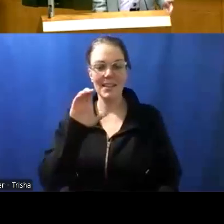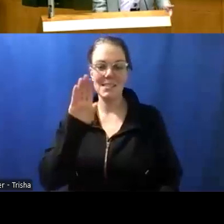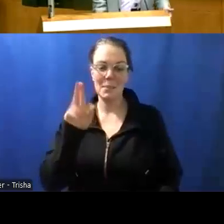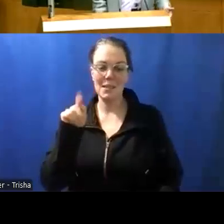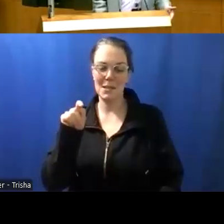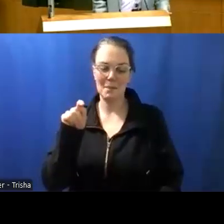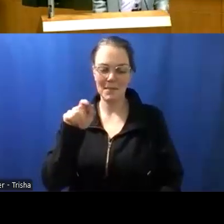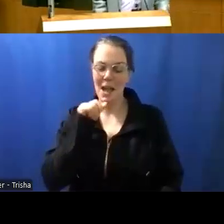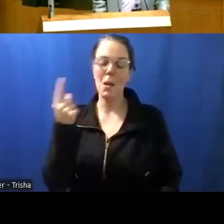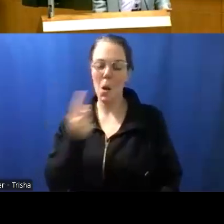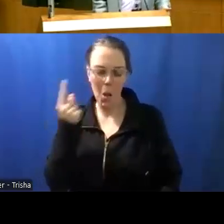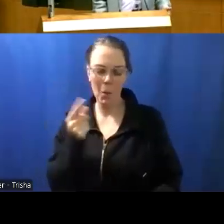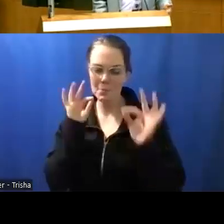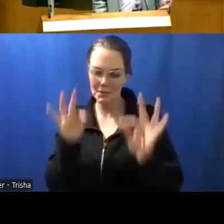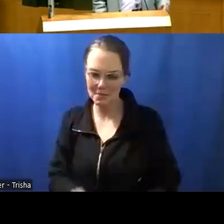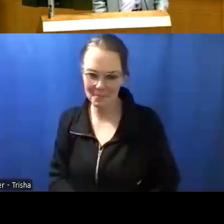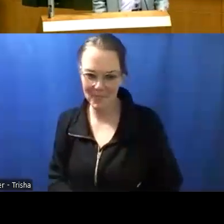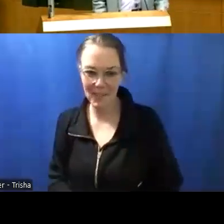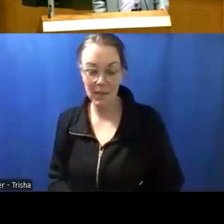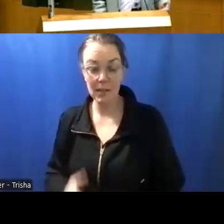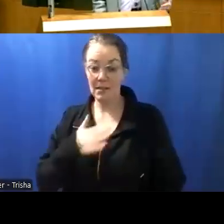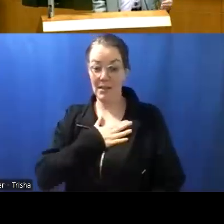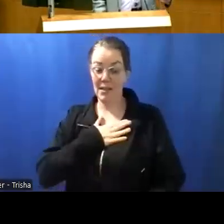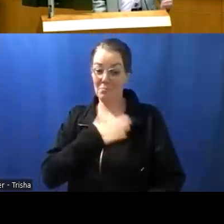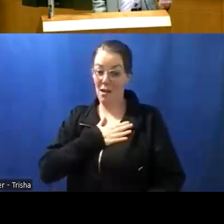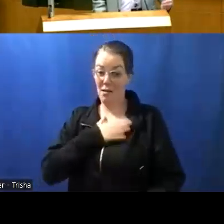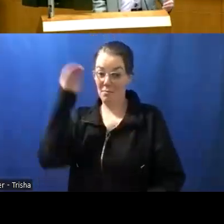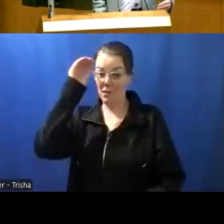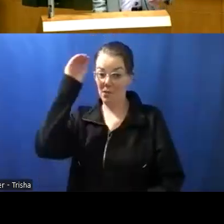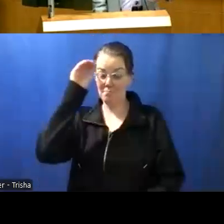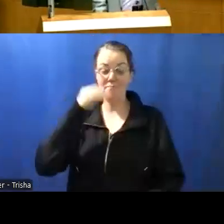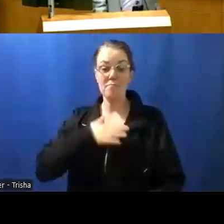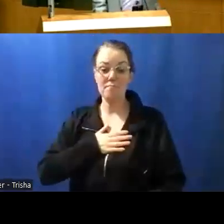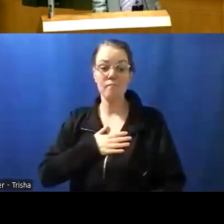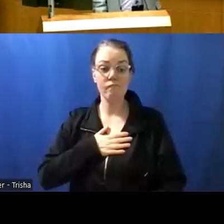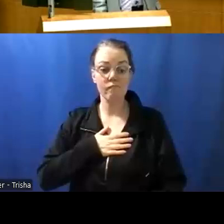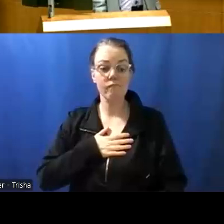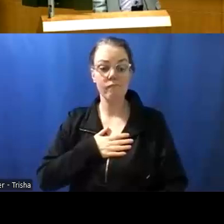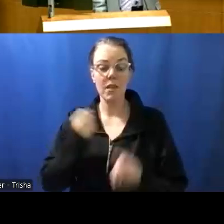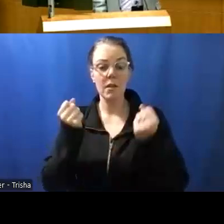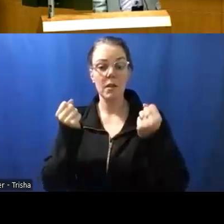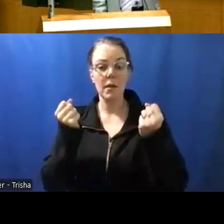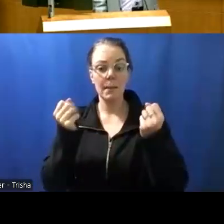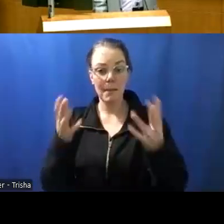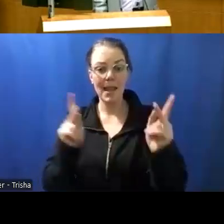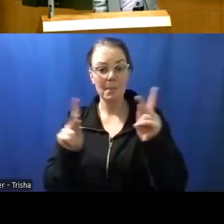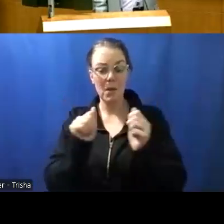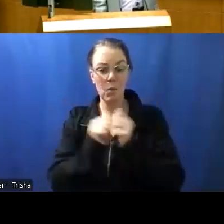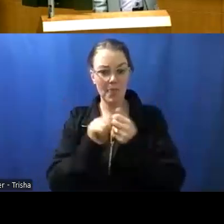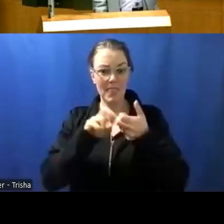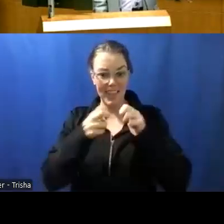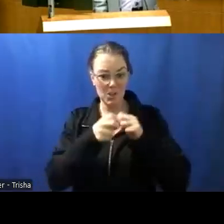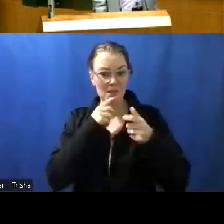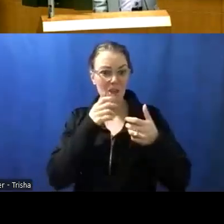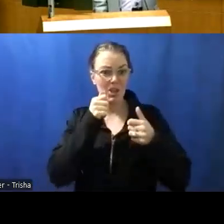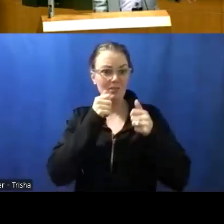that's not always true. And in fact, in my view, many people with the amount of issues that they're dealing with need